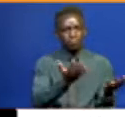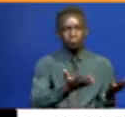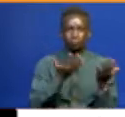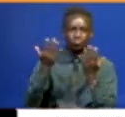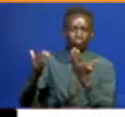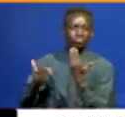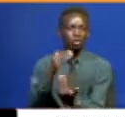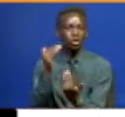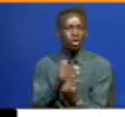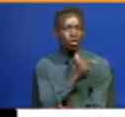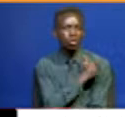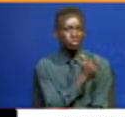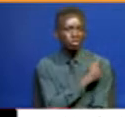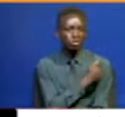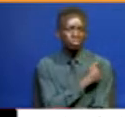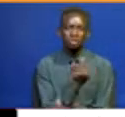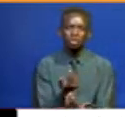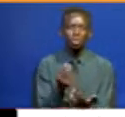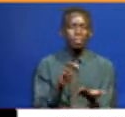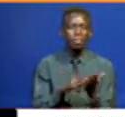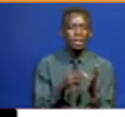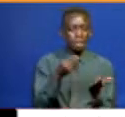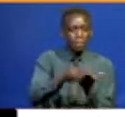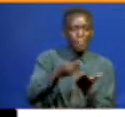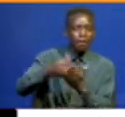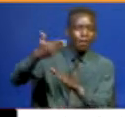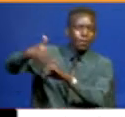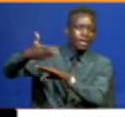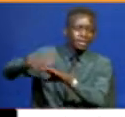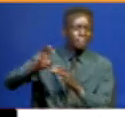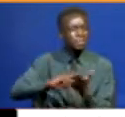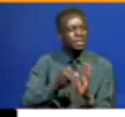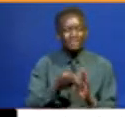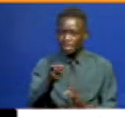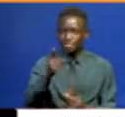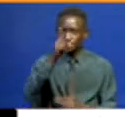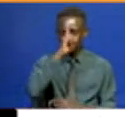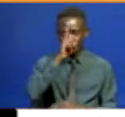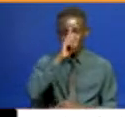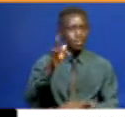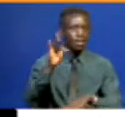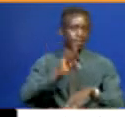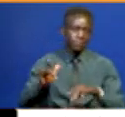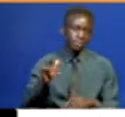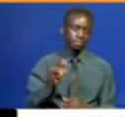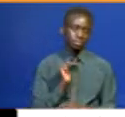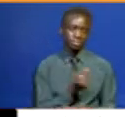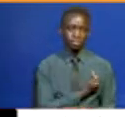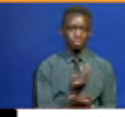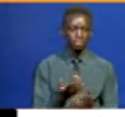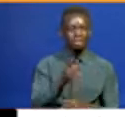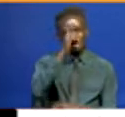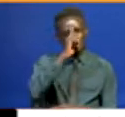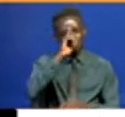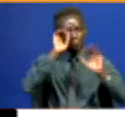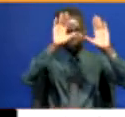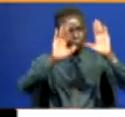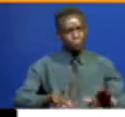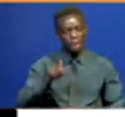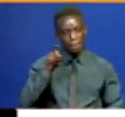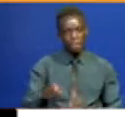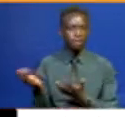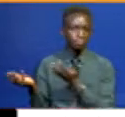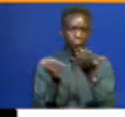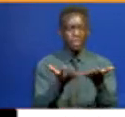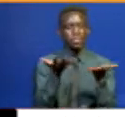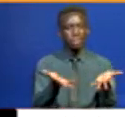it's affecting all of us. And a serious campaign required to be engaged. So that at least we